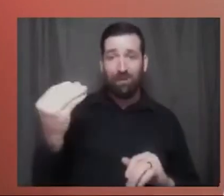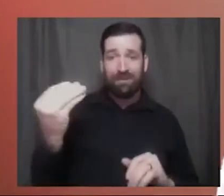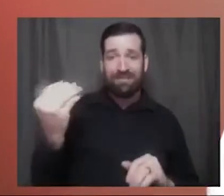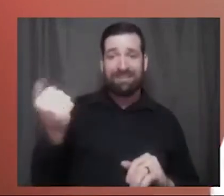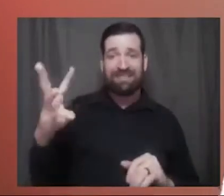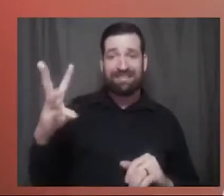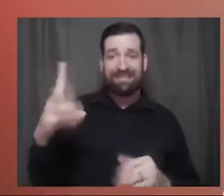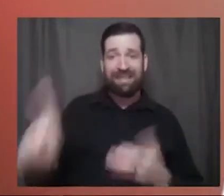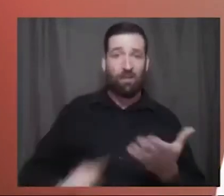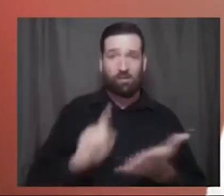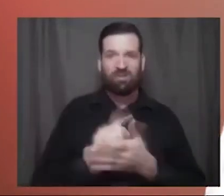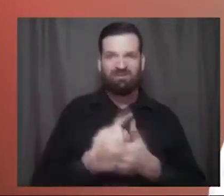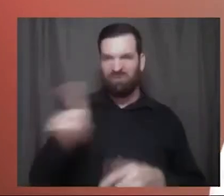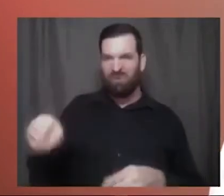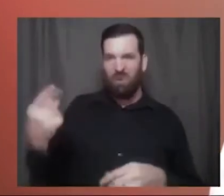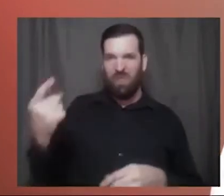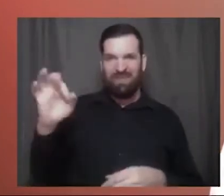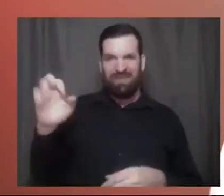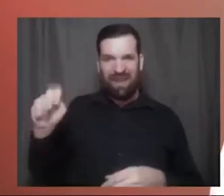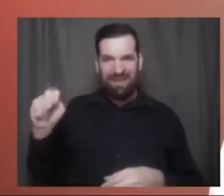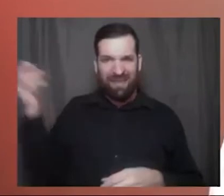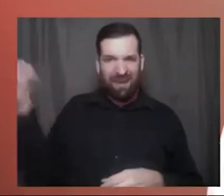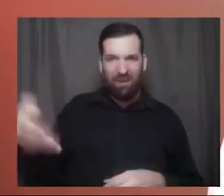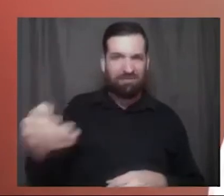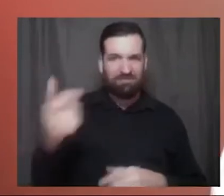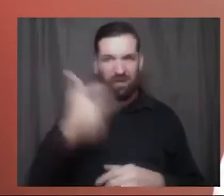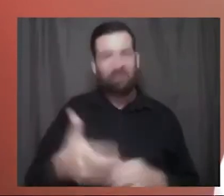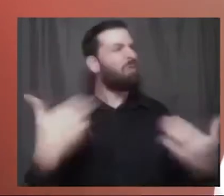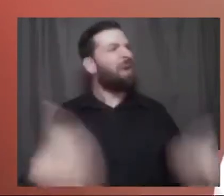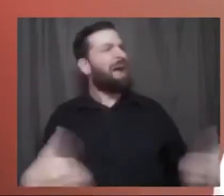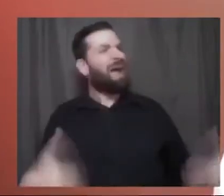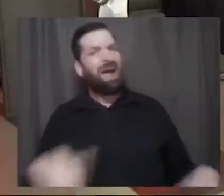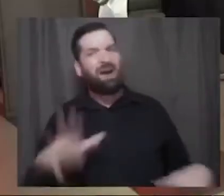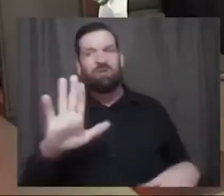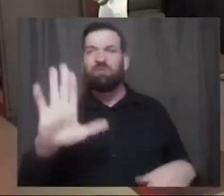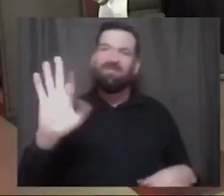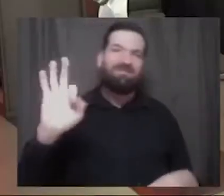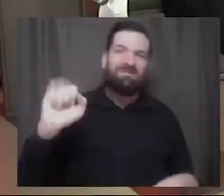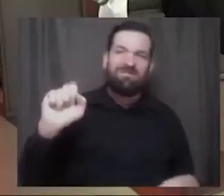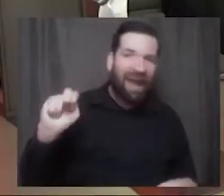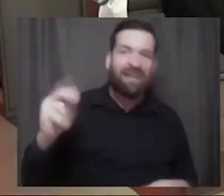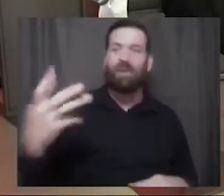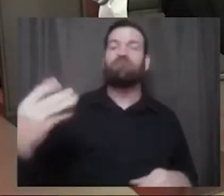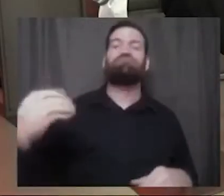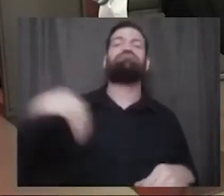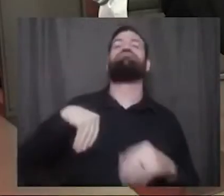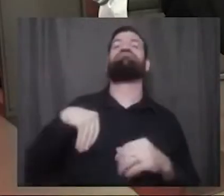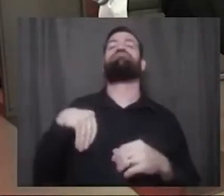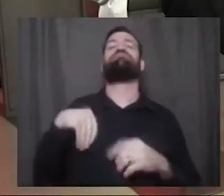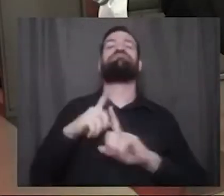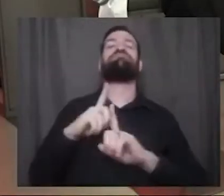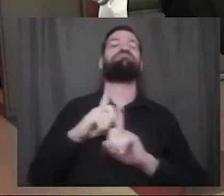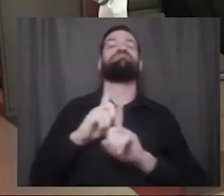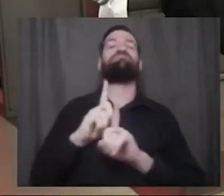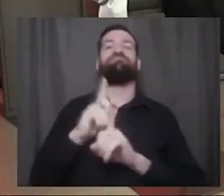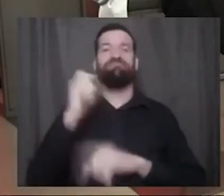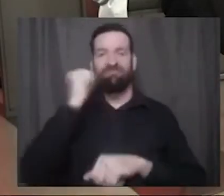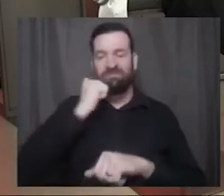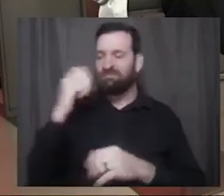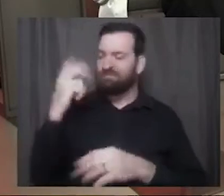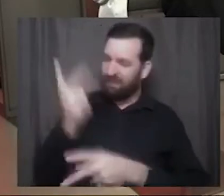That's so sweet. We always had Tim. So. Oh, you're a fan. You're one Tim's fan. great. You want to put him in your pocket and carry him around with you. I got that picture to keep him with me.